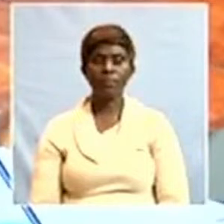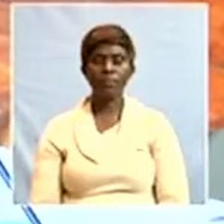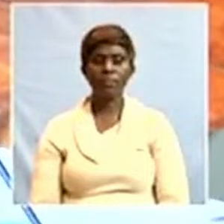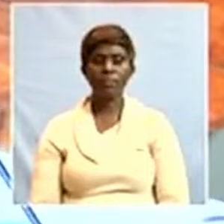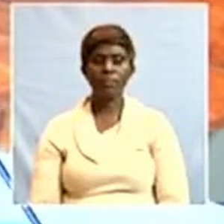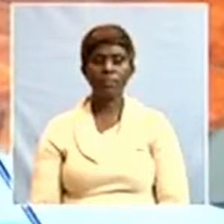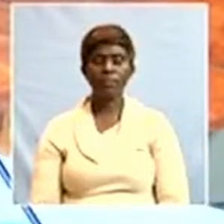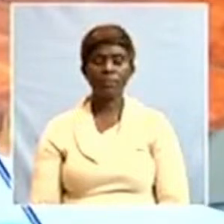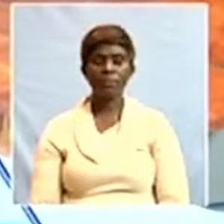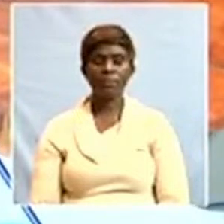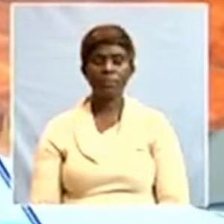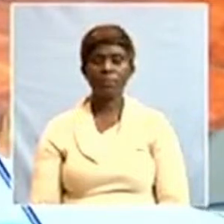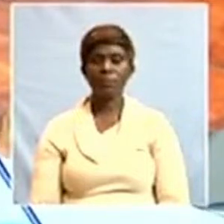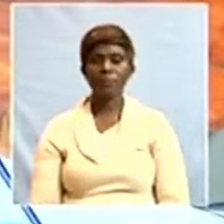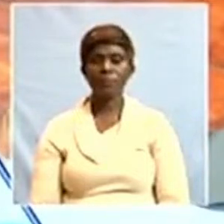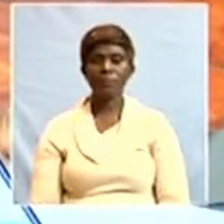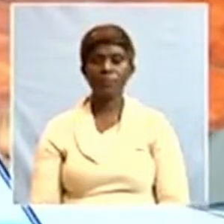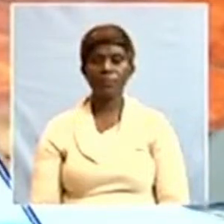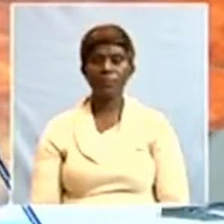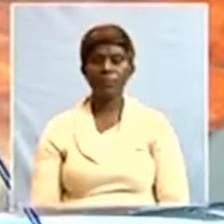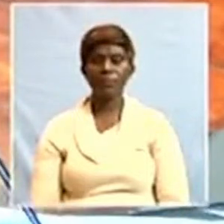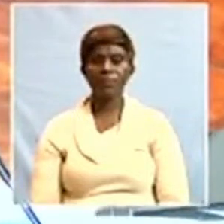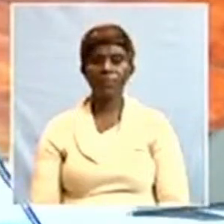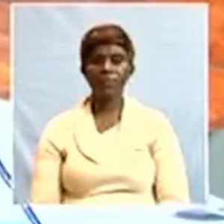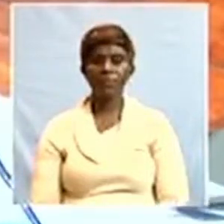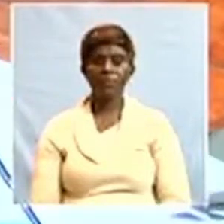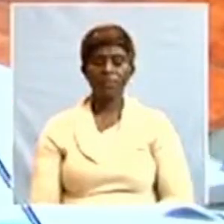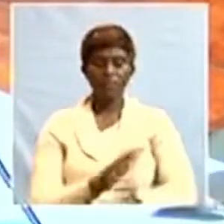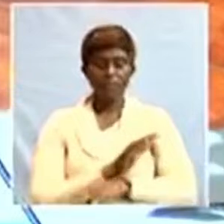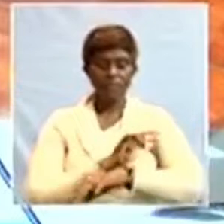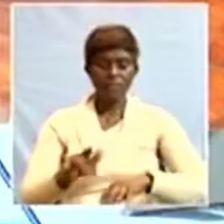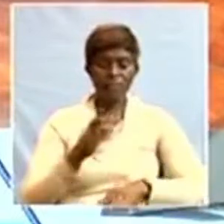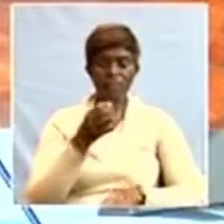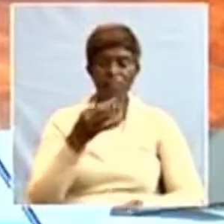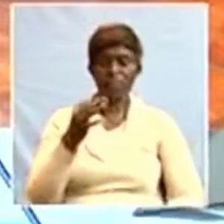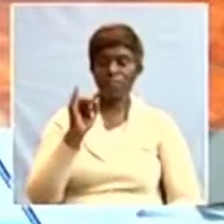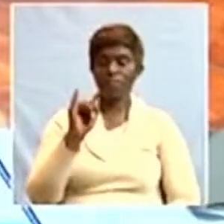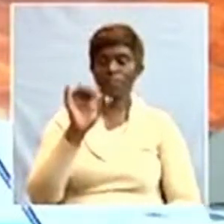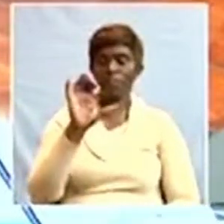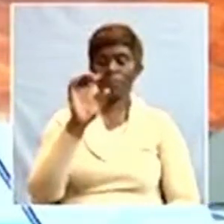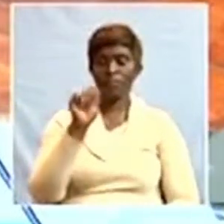Maybe we go to lack of ICT strategic plan.